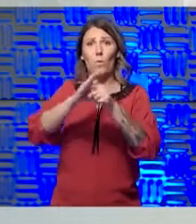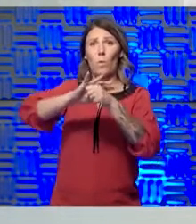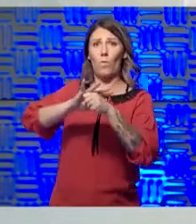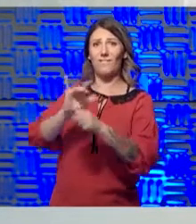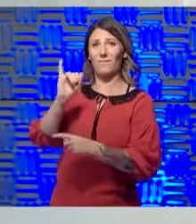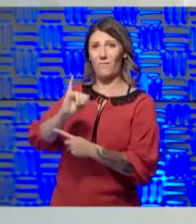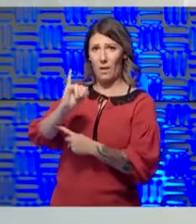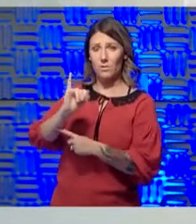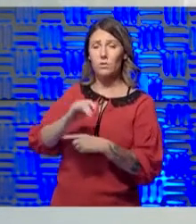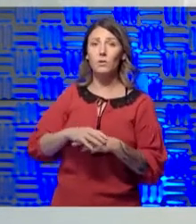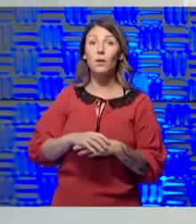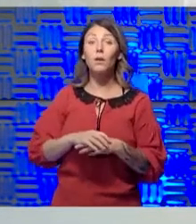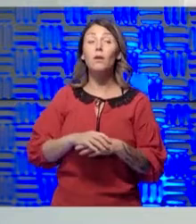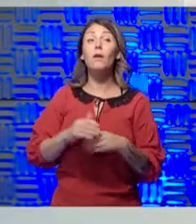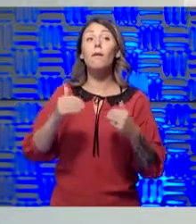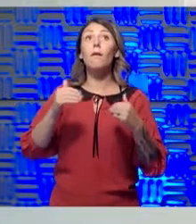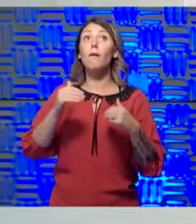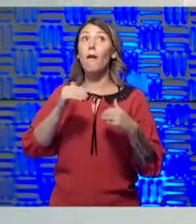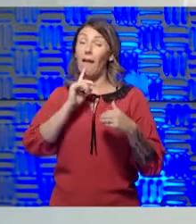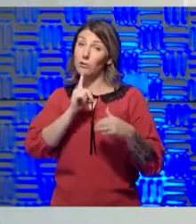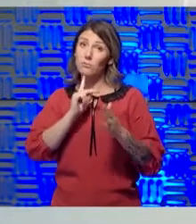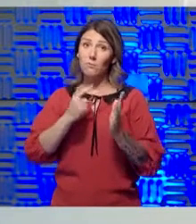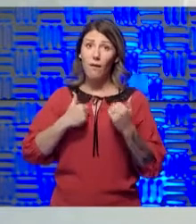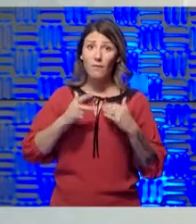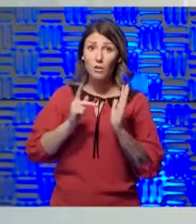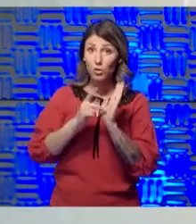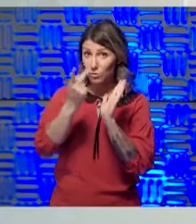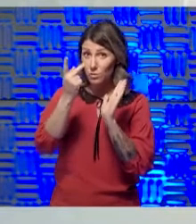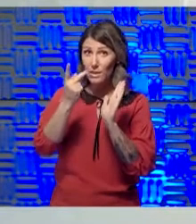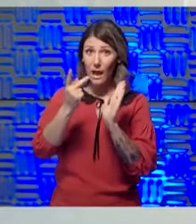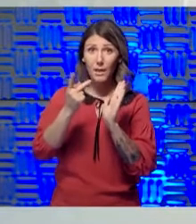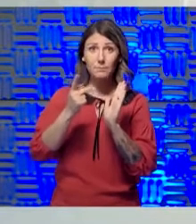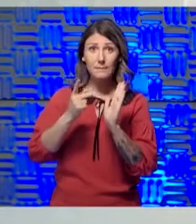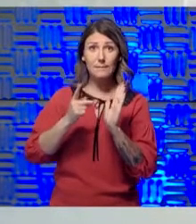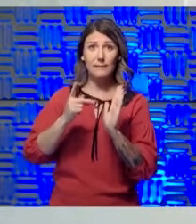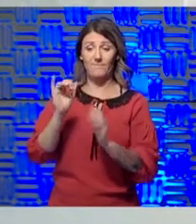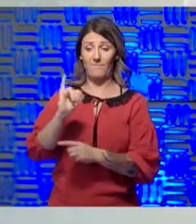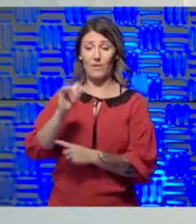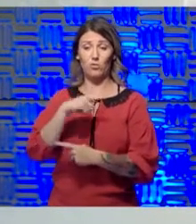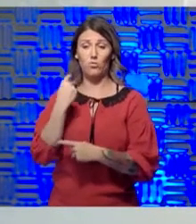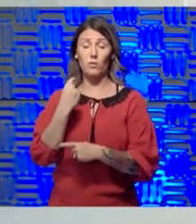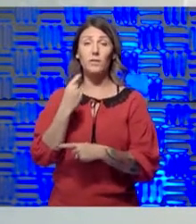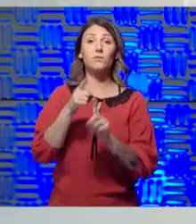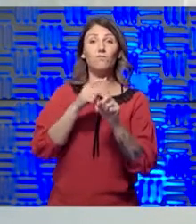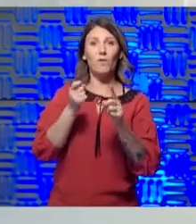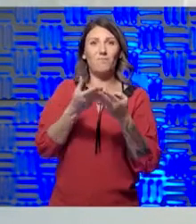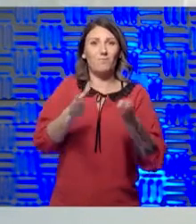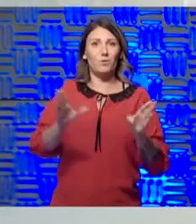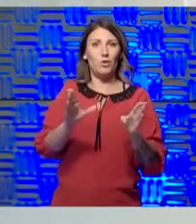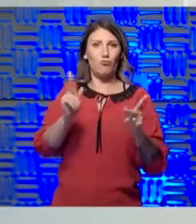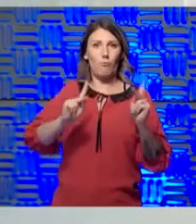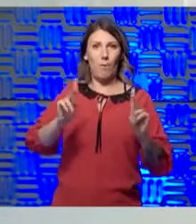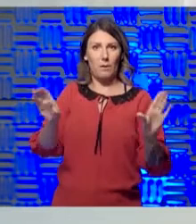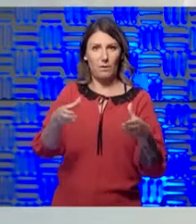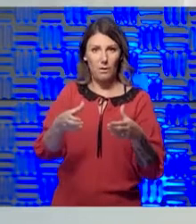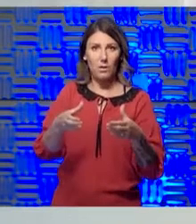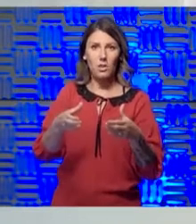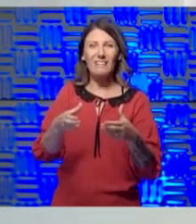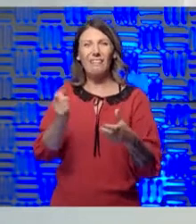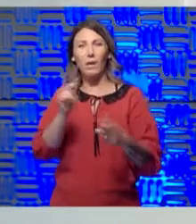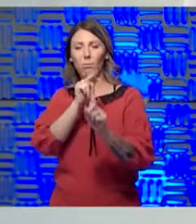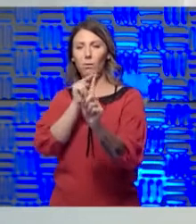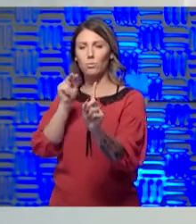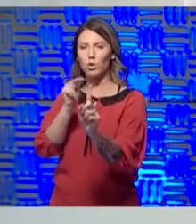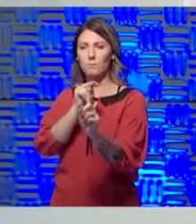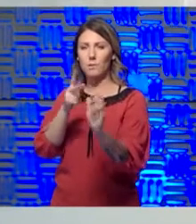have twice the infection risk of the general population. Now, we have to put that a little bit in perspective, and we